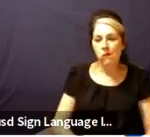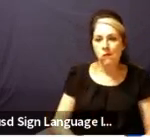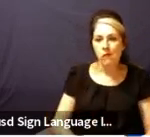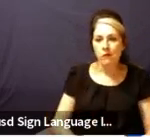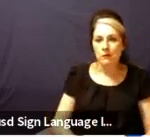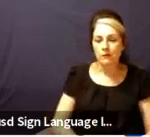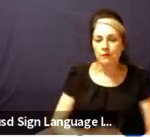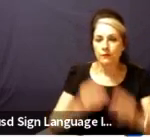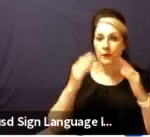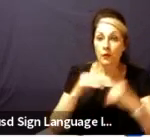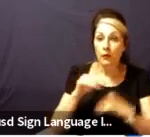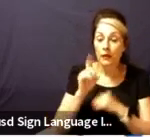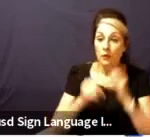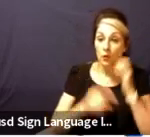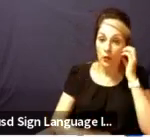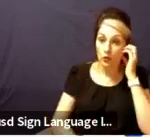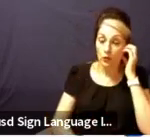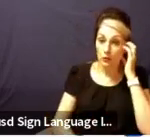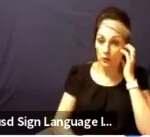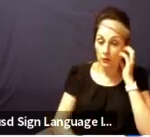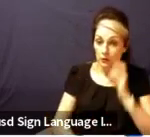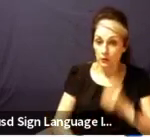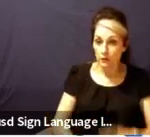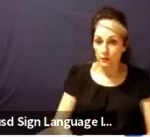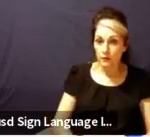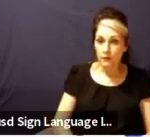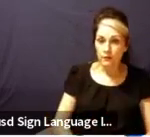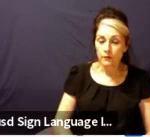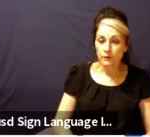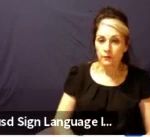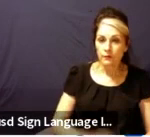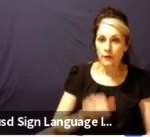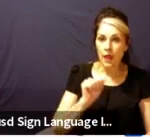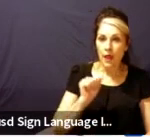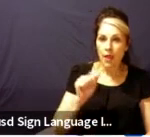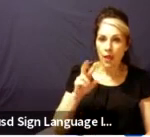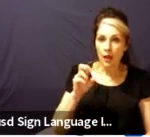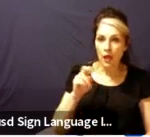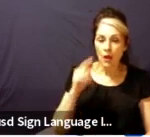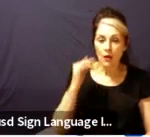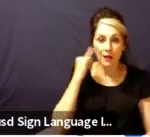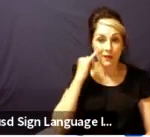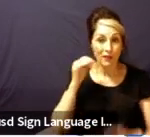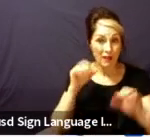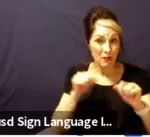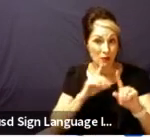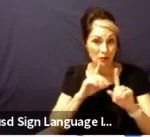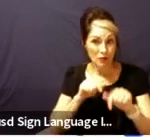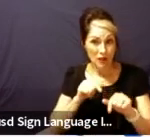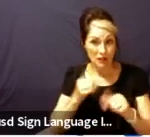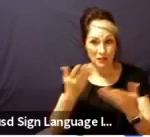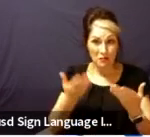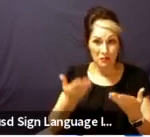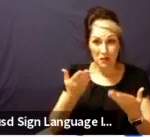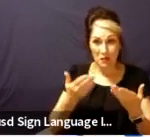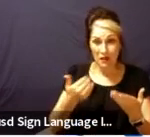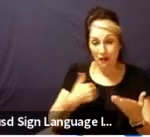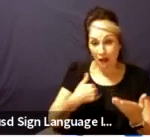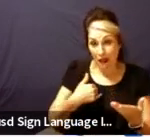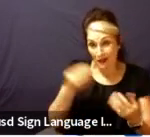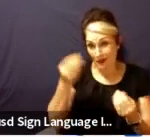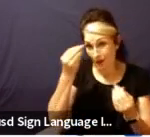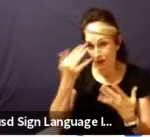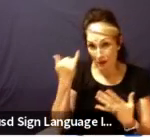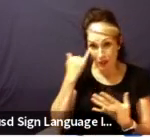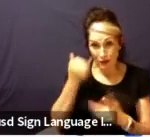Our next question, and Erin, I don't know if you'll be able to answer this. I might have some information if you